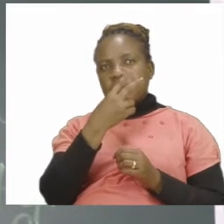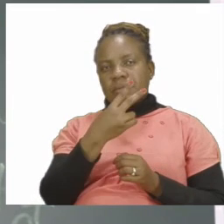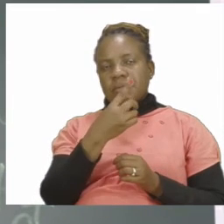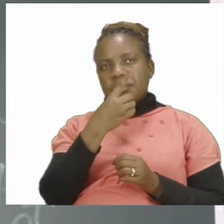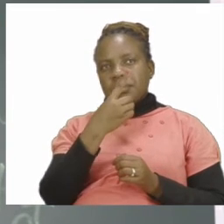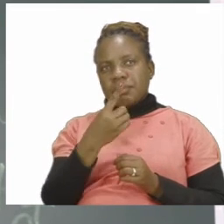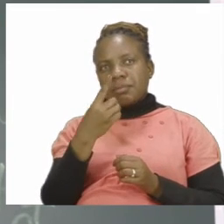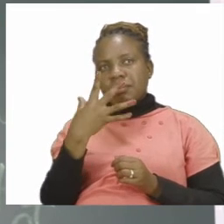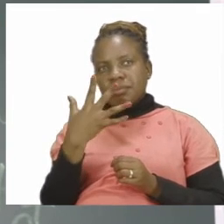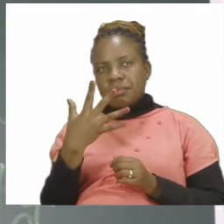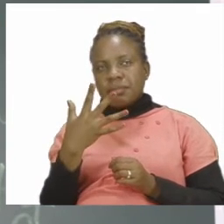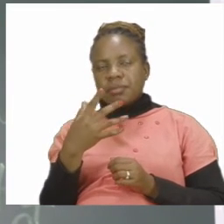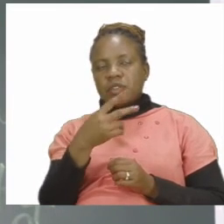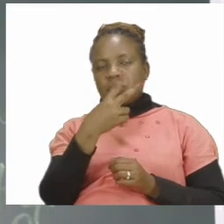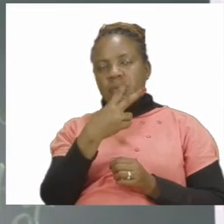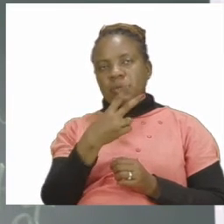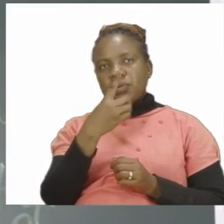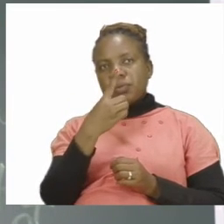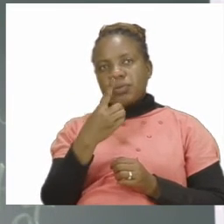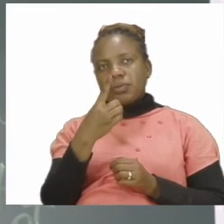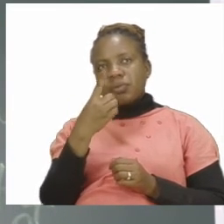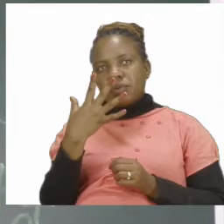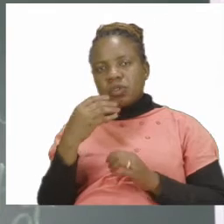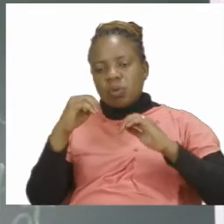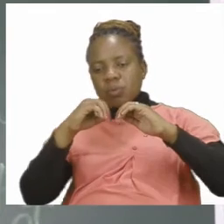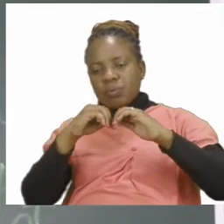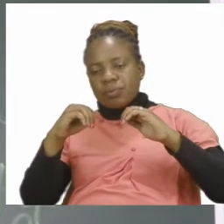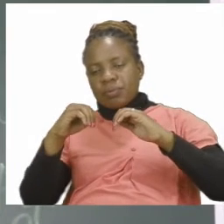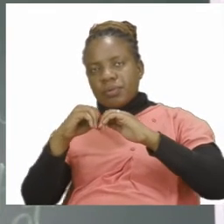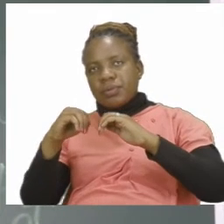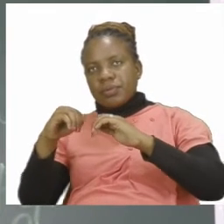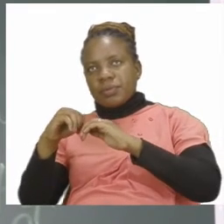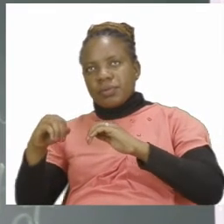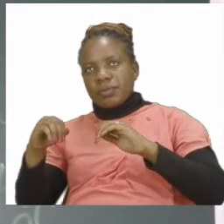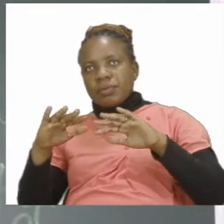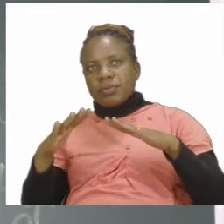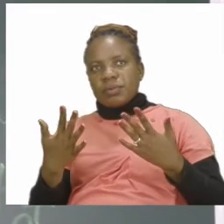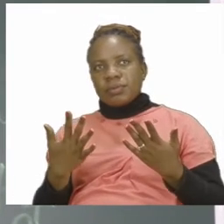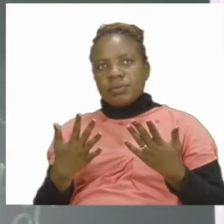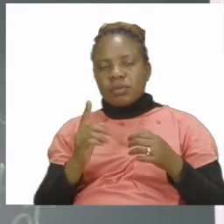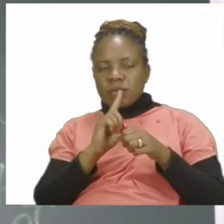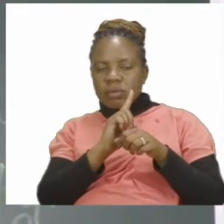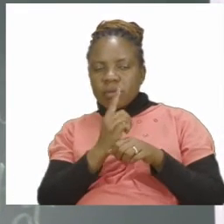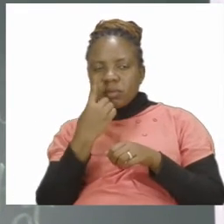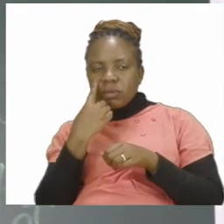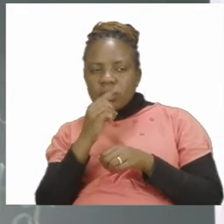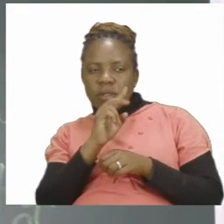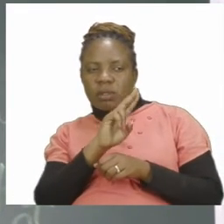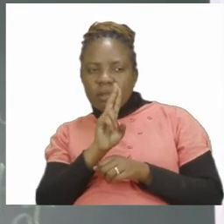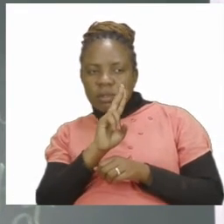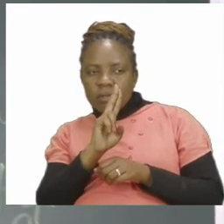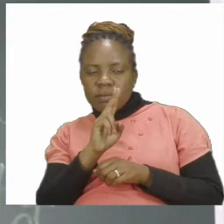215. So if we have to break it down, we say we have to look at our hundreds, tens